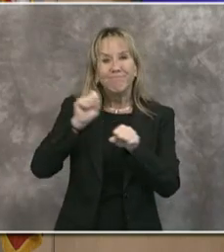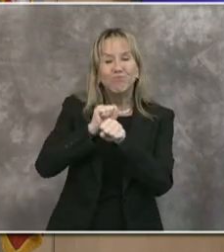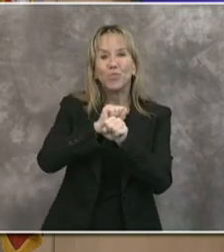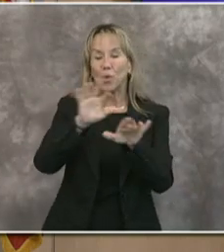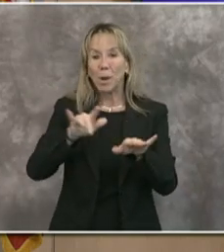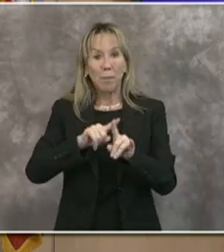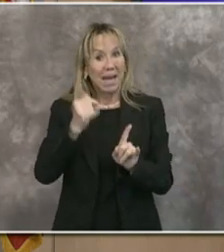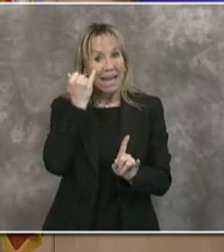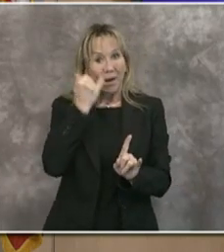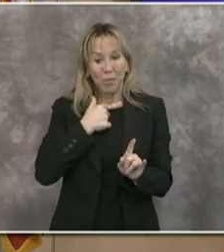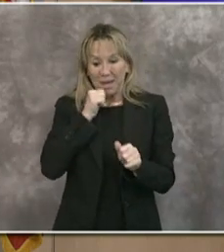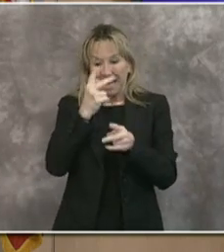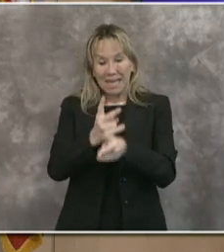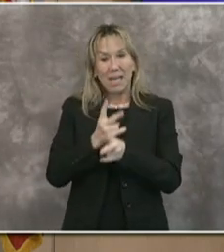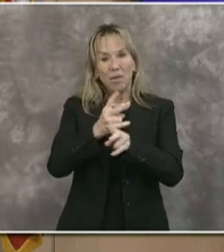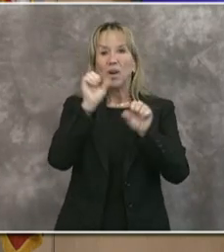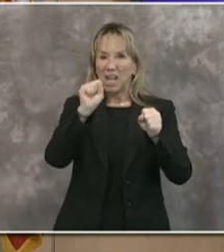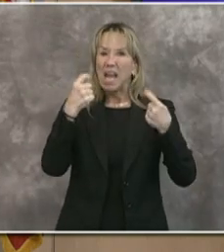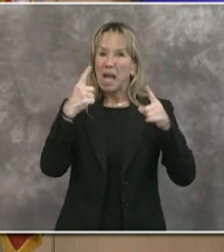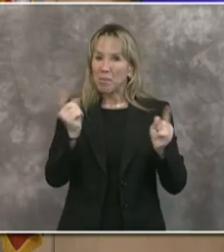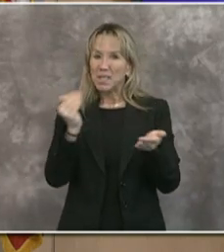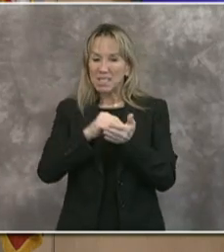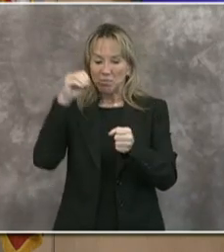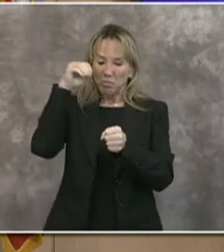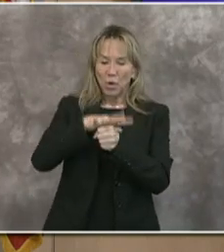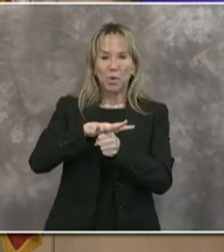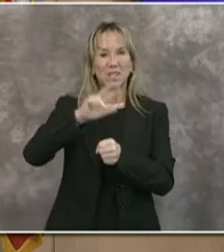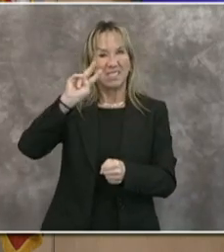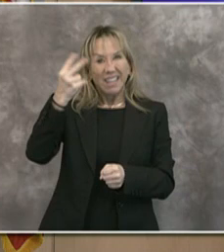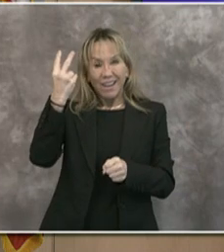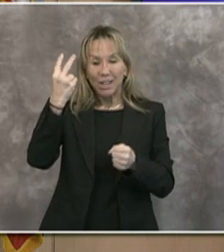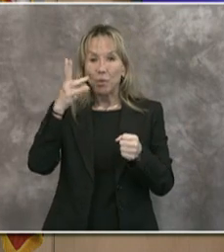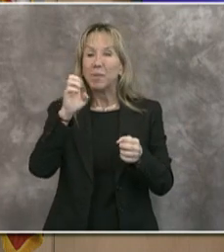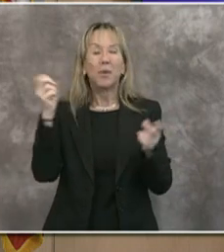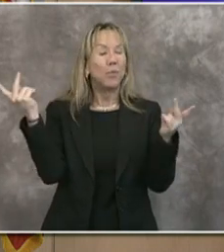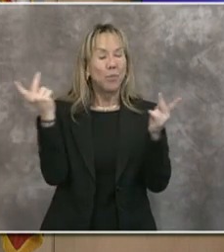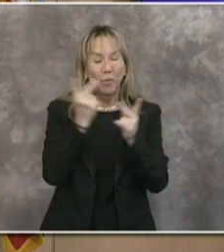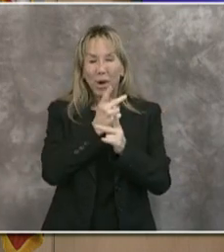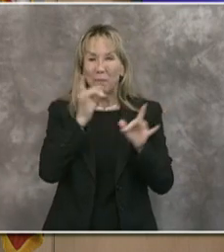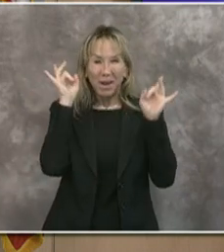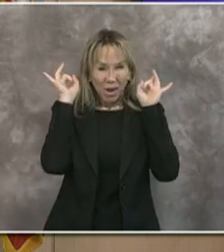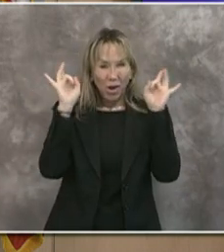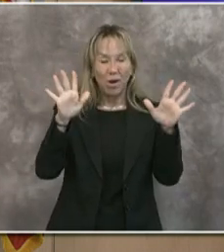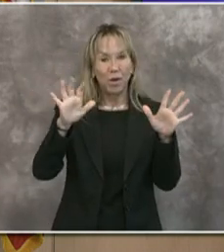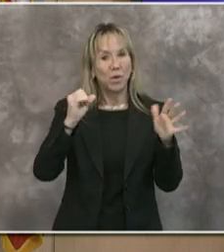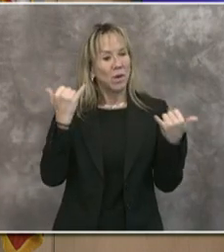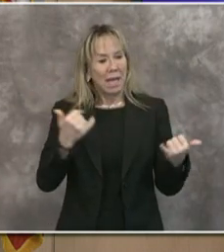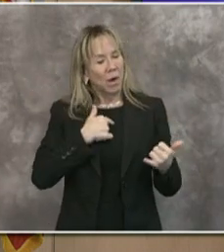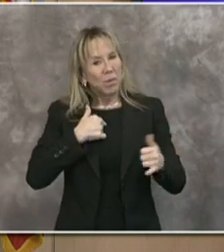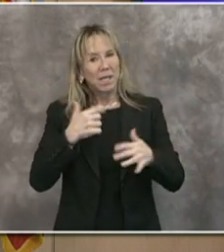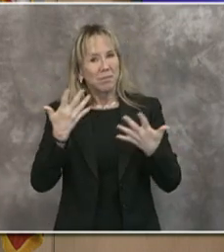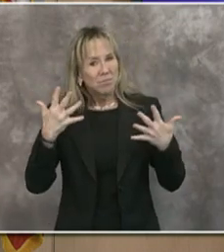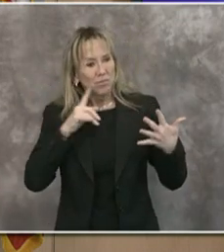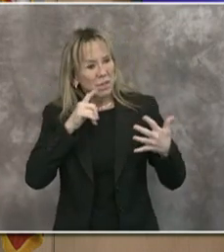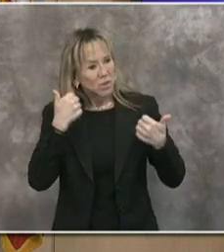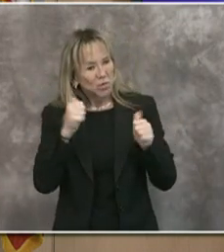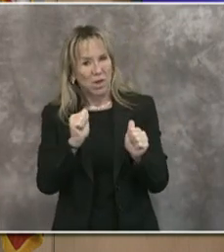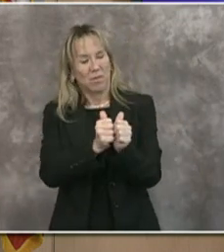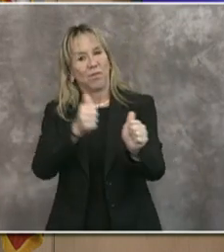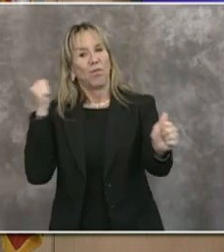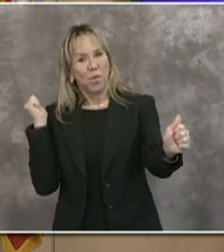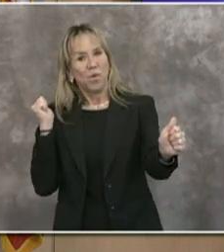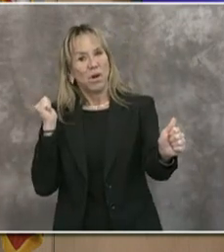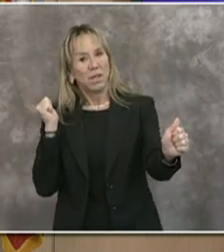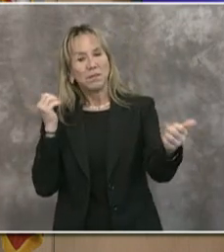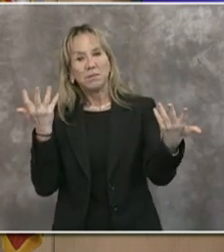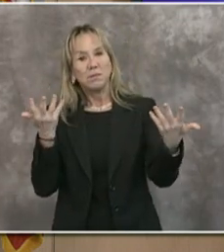could have a second wave that could put us back in a horrible position, and we're working tirelessly to try and avoid that. That's